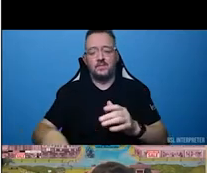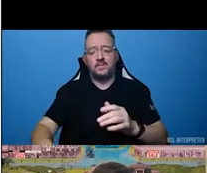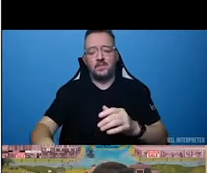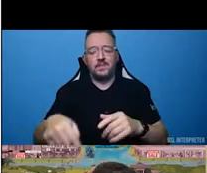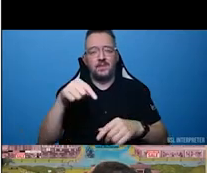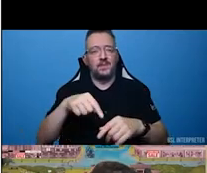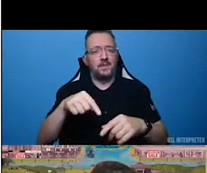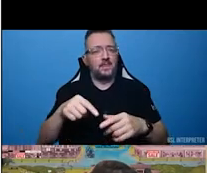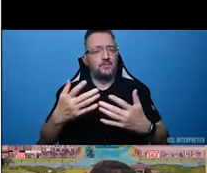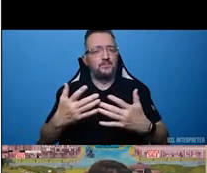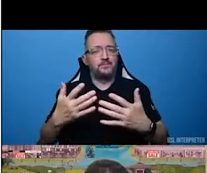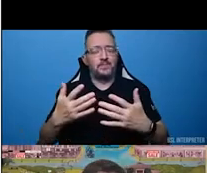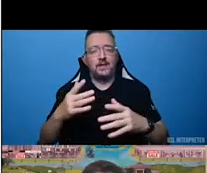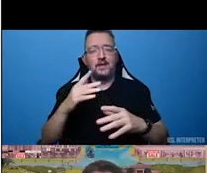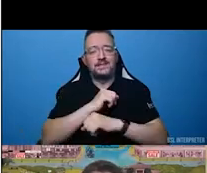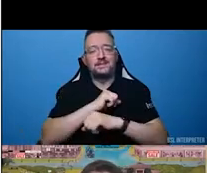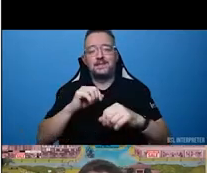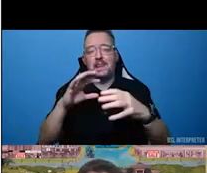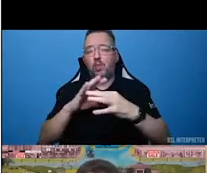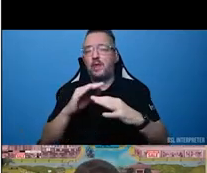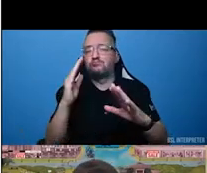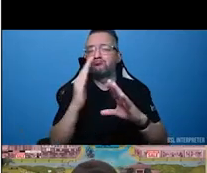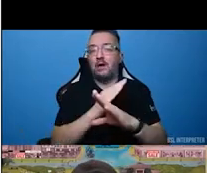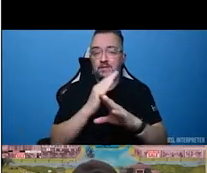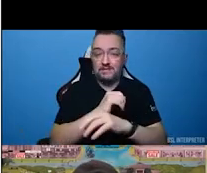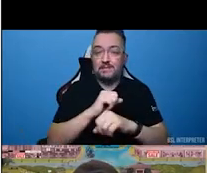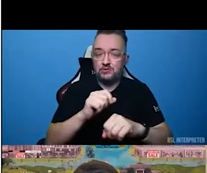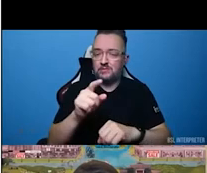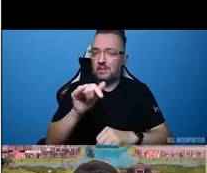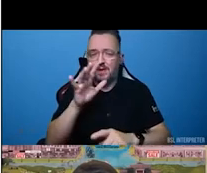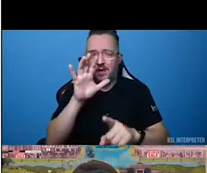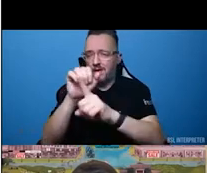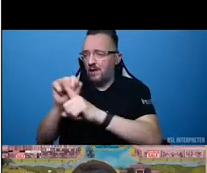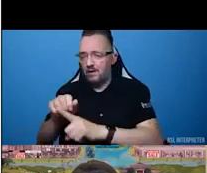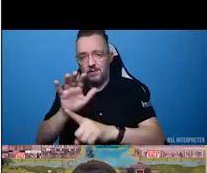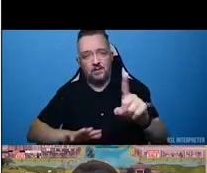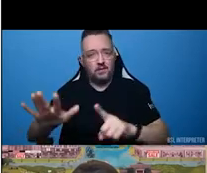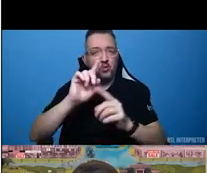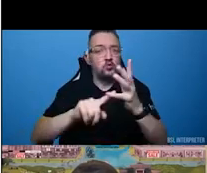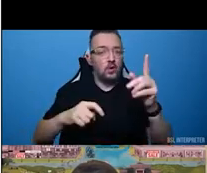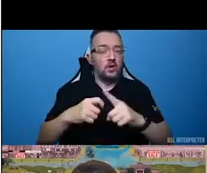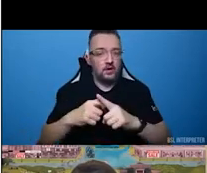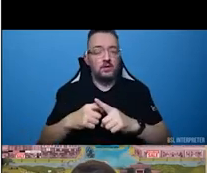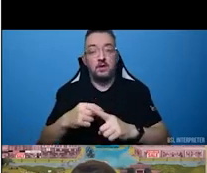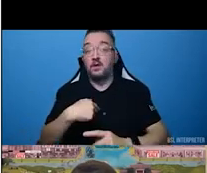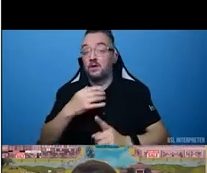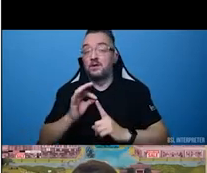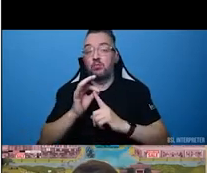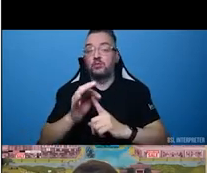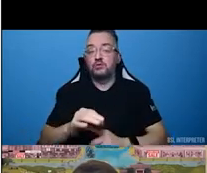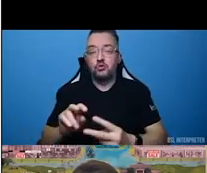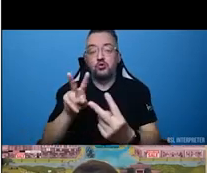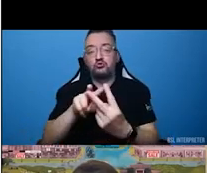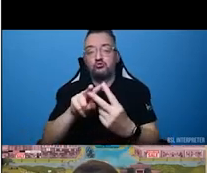space, privatized public spaces that you would find in cities across the UK, we also propose two new government